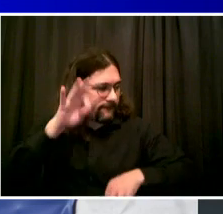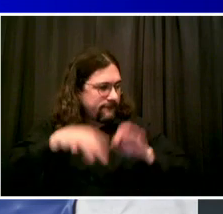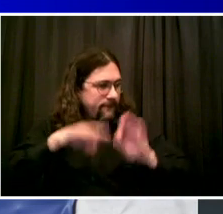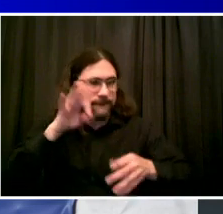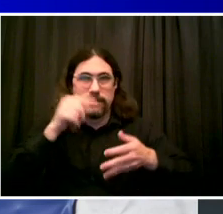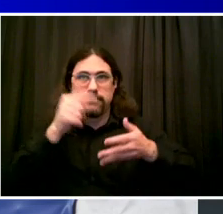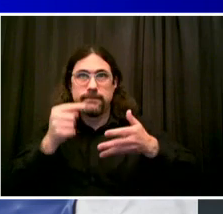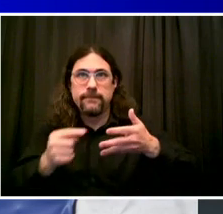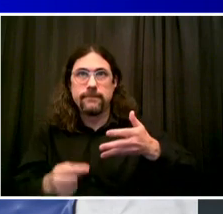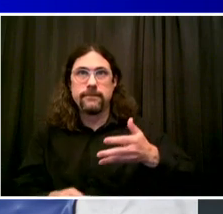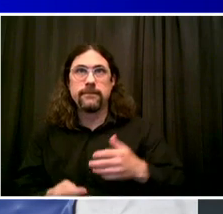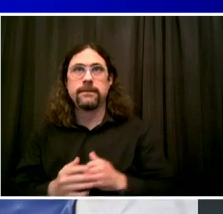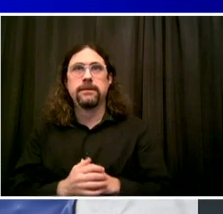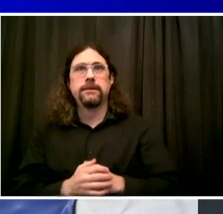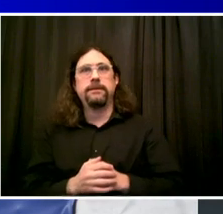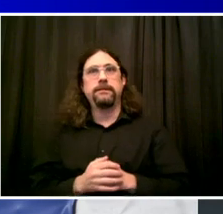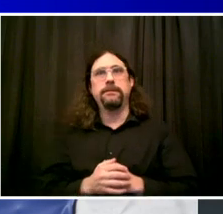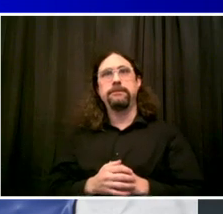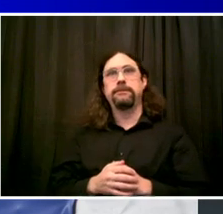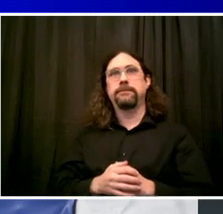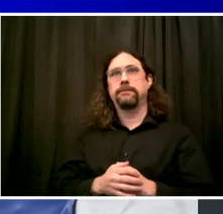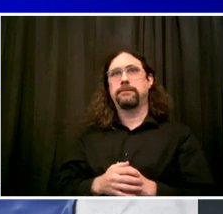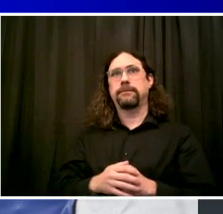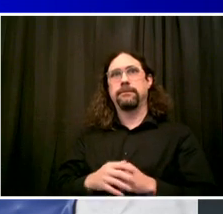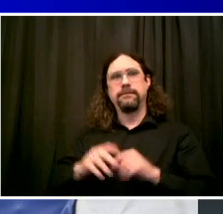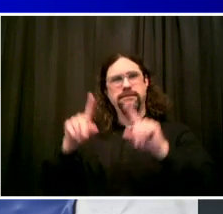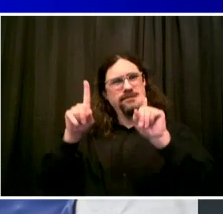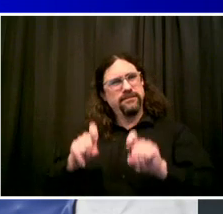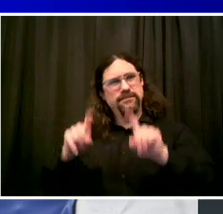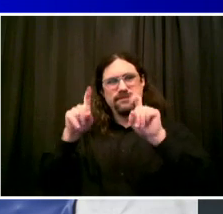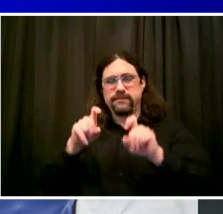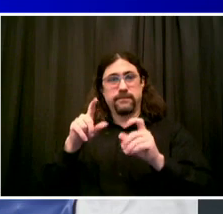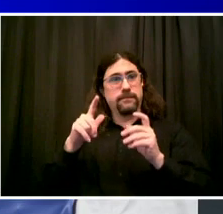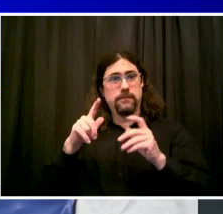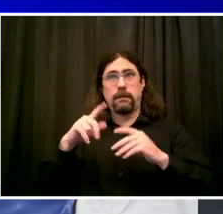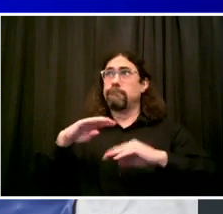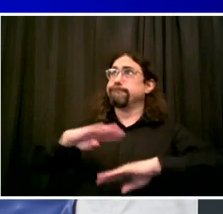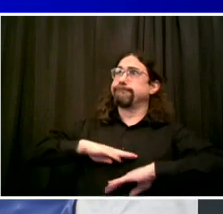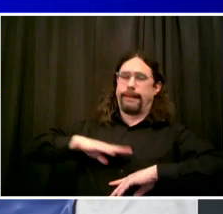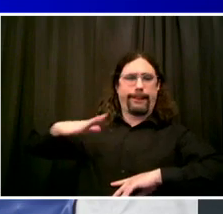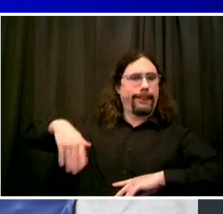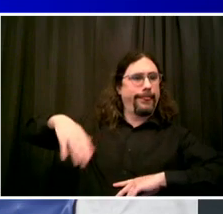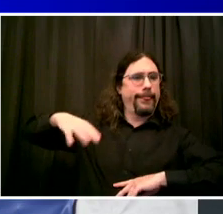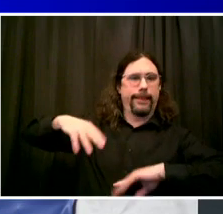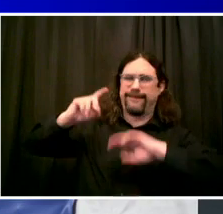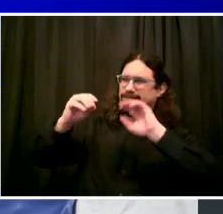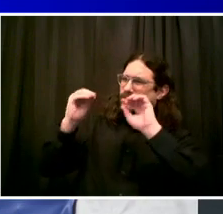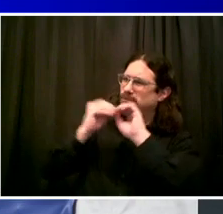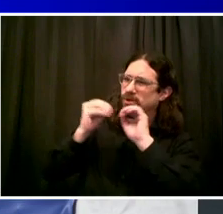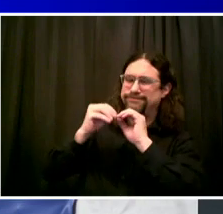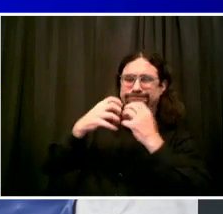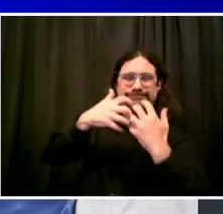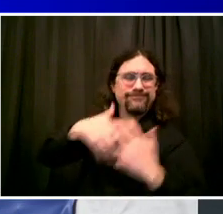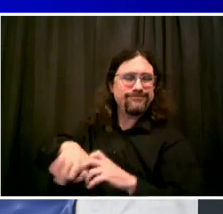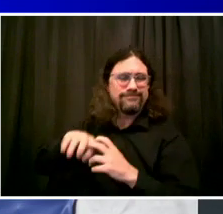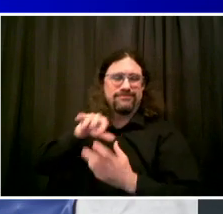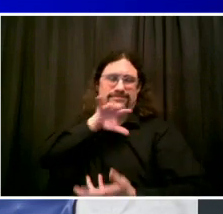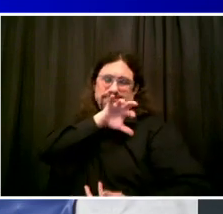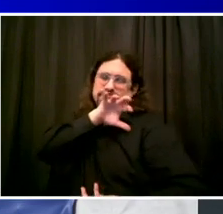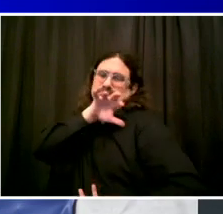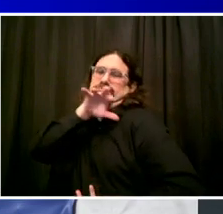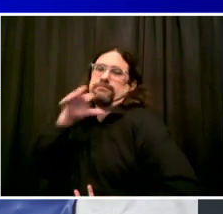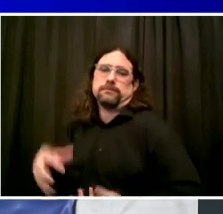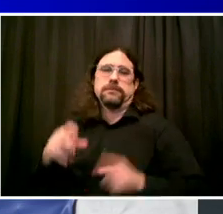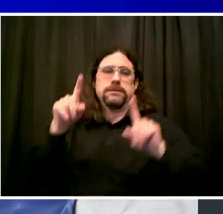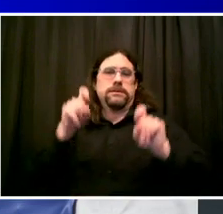time. So let's go over where we are right now when it comes to testing. Lately, we